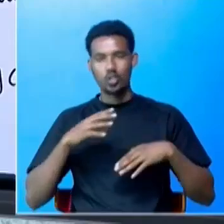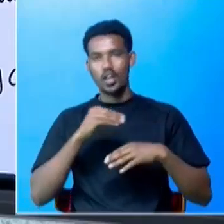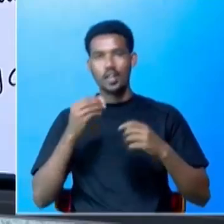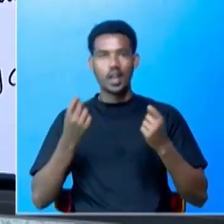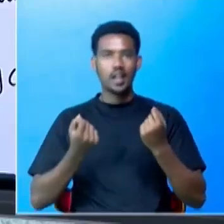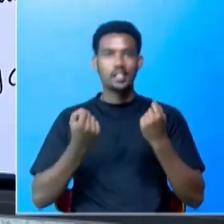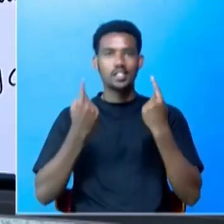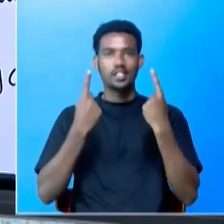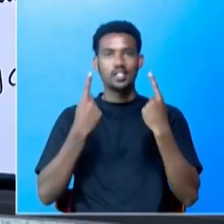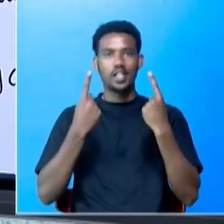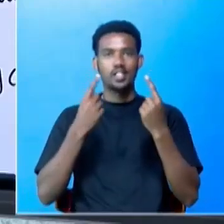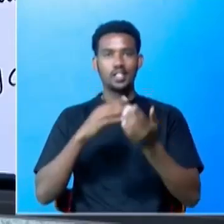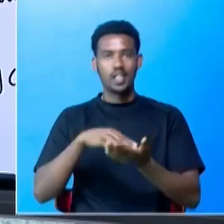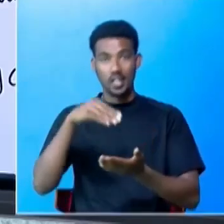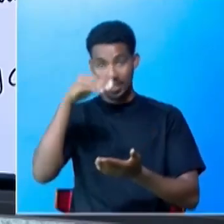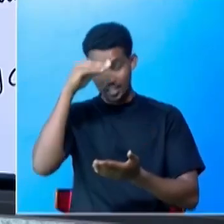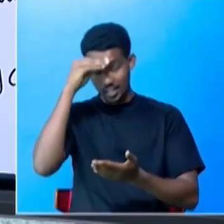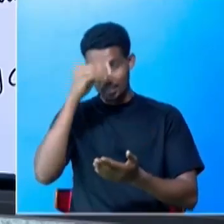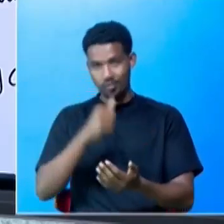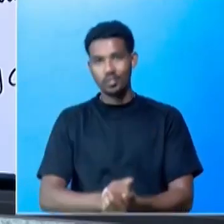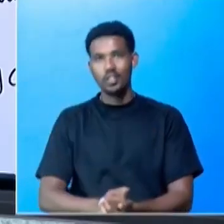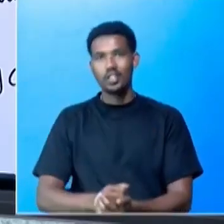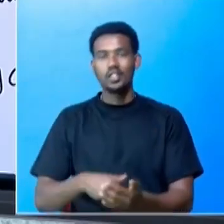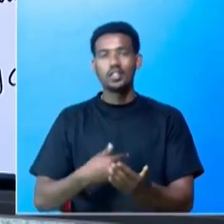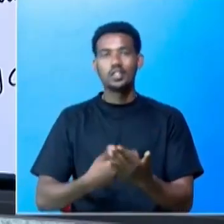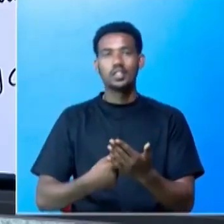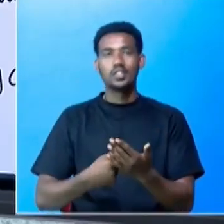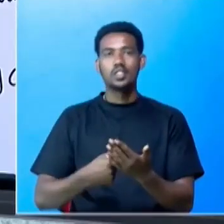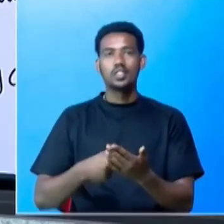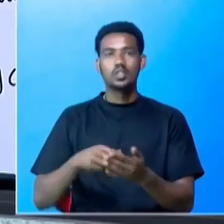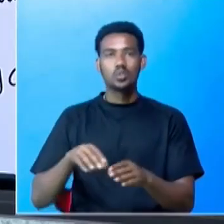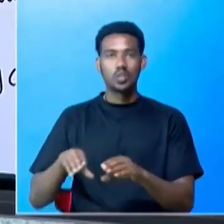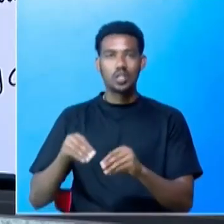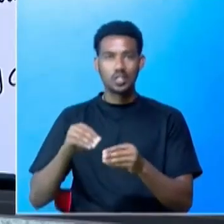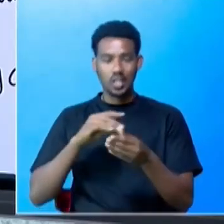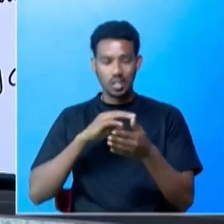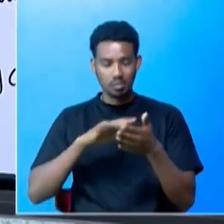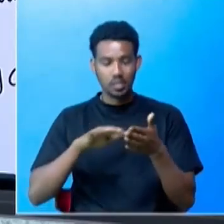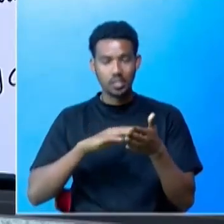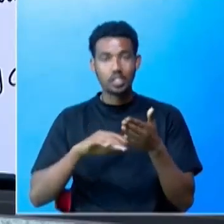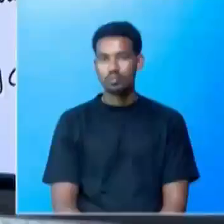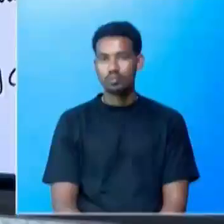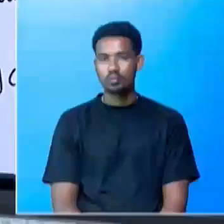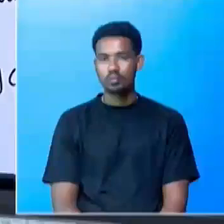understand the lesson. So students, let me read once this paragraph.